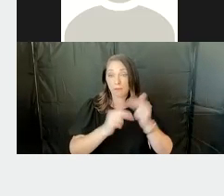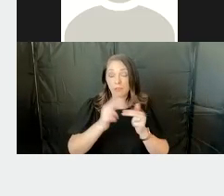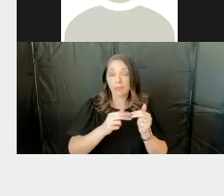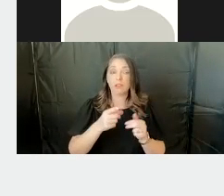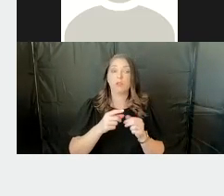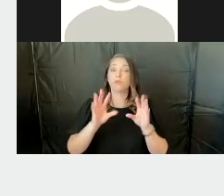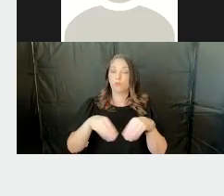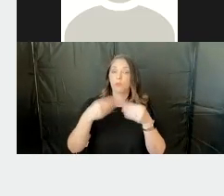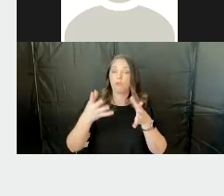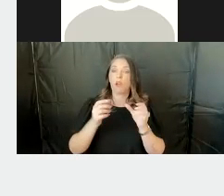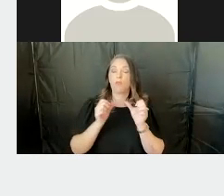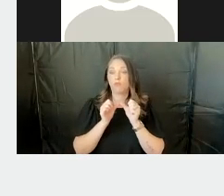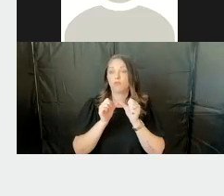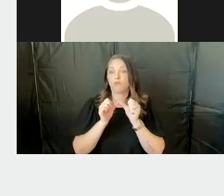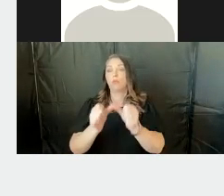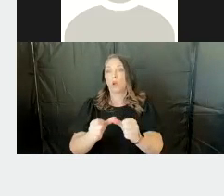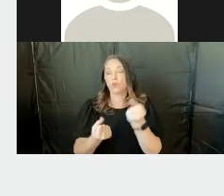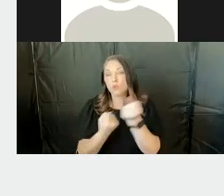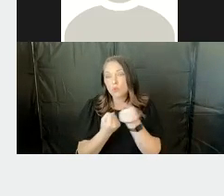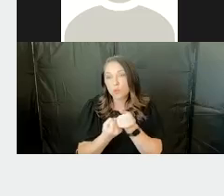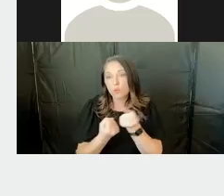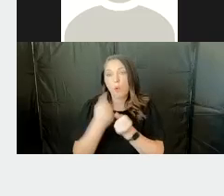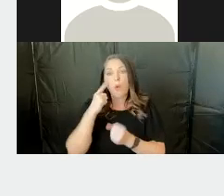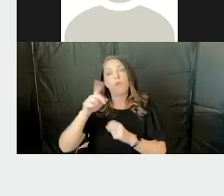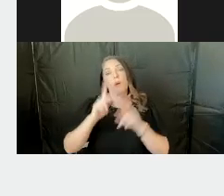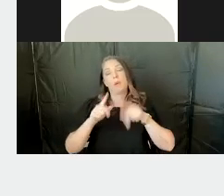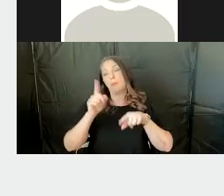to patients who are unable to live independently.